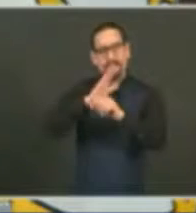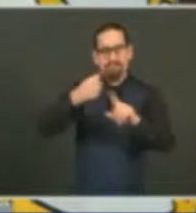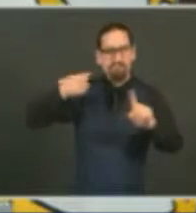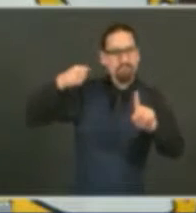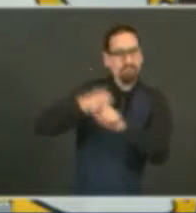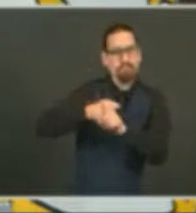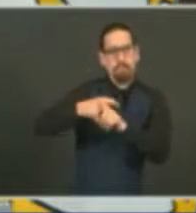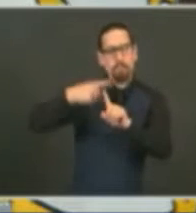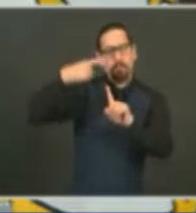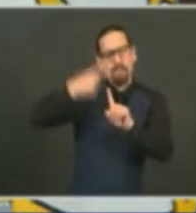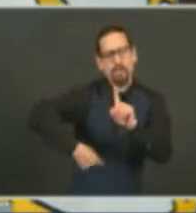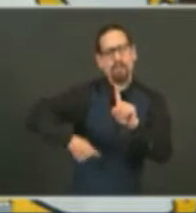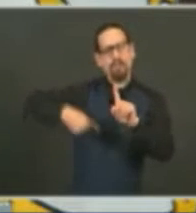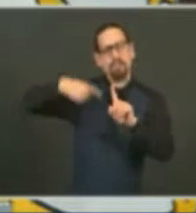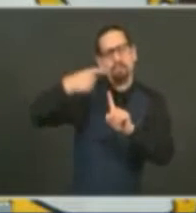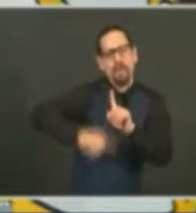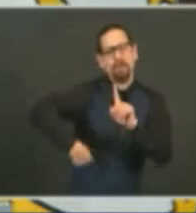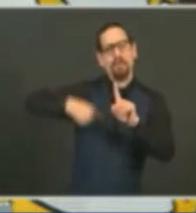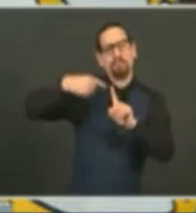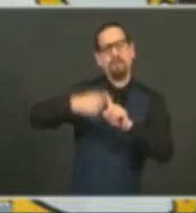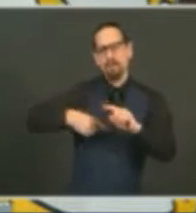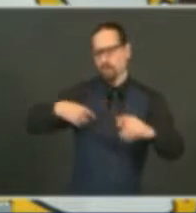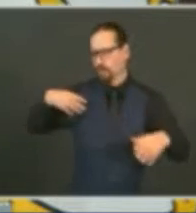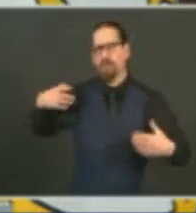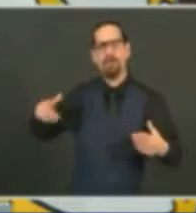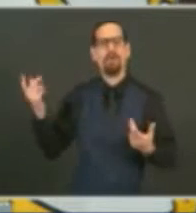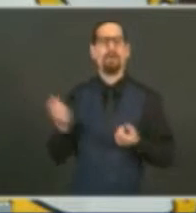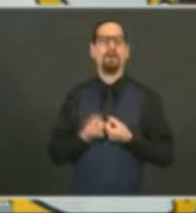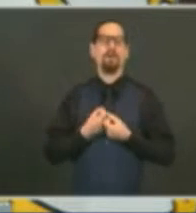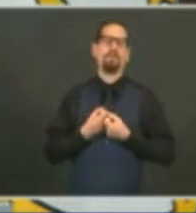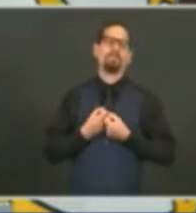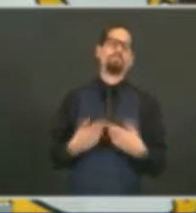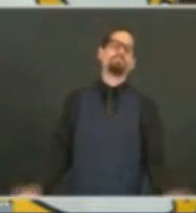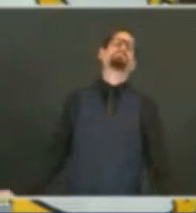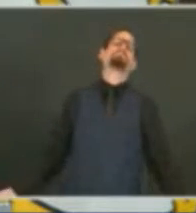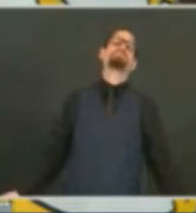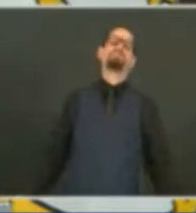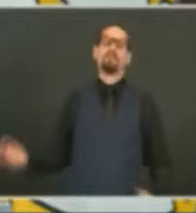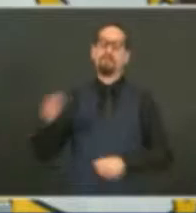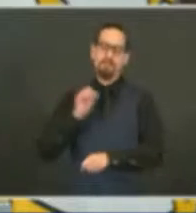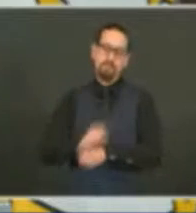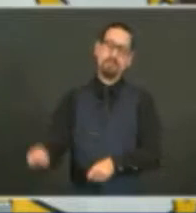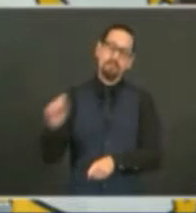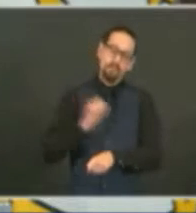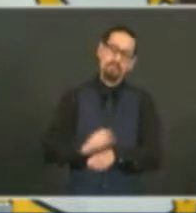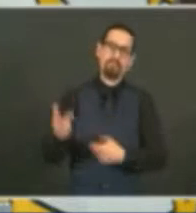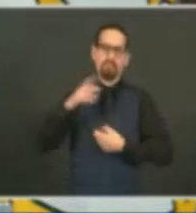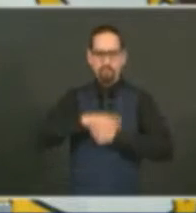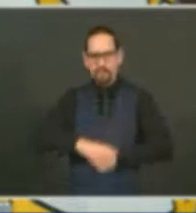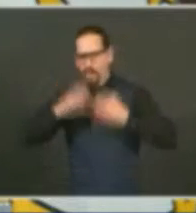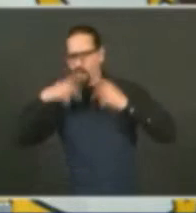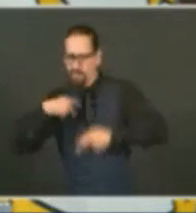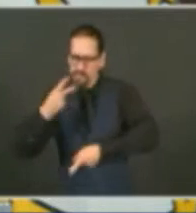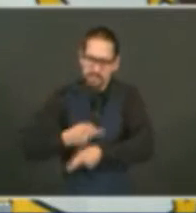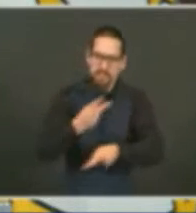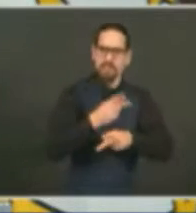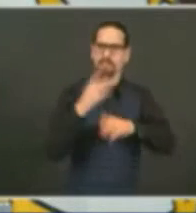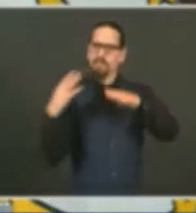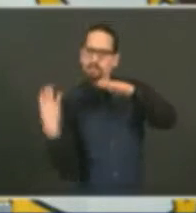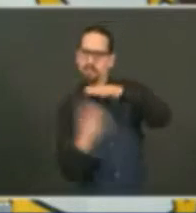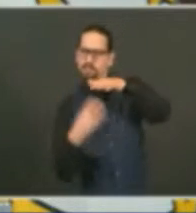They are tired, they are exhausted, they are strained. So I would just say